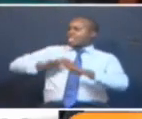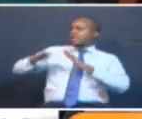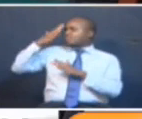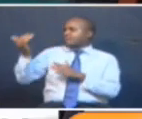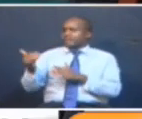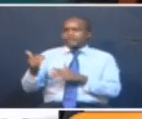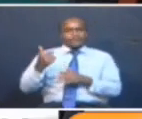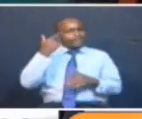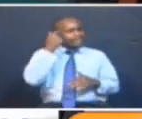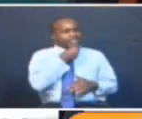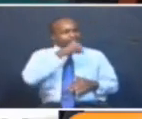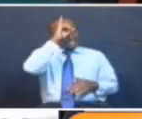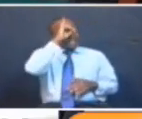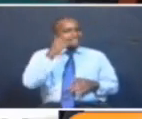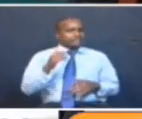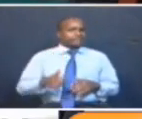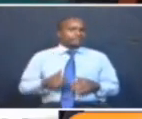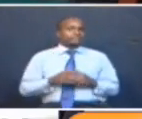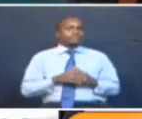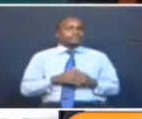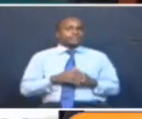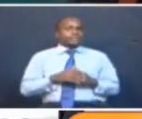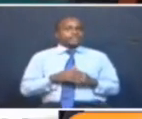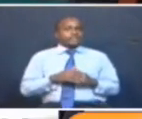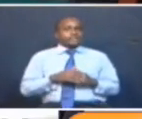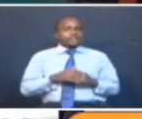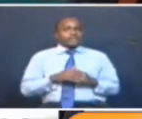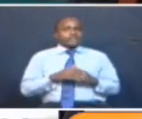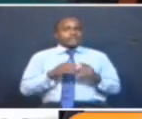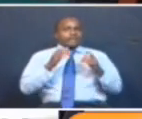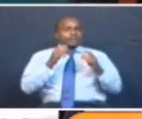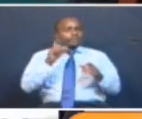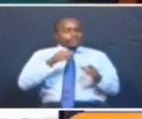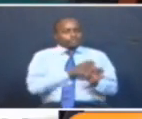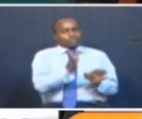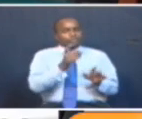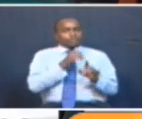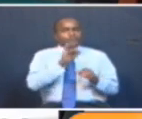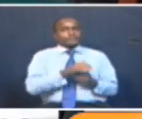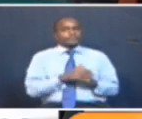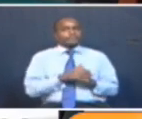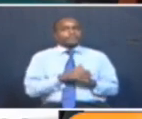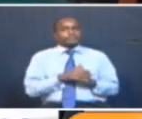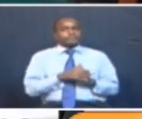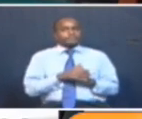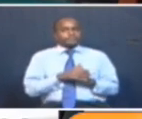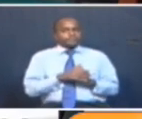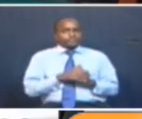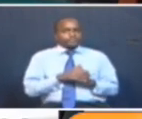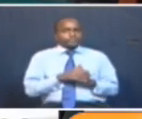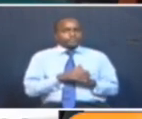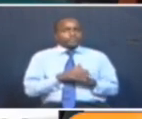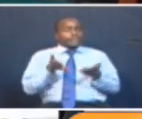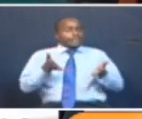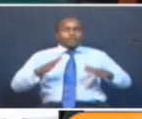think greed, probably. Yeah. Greed. And I think we should get out for that. And I think that I'm so glad